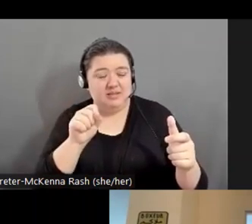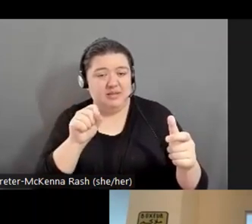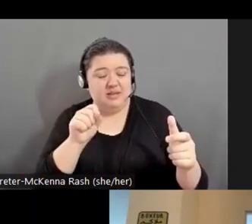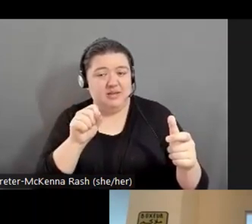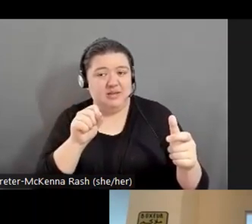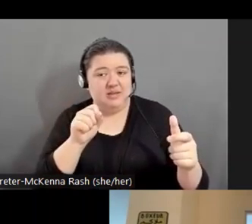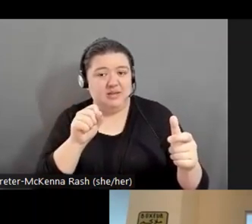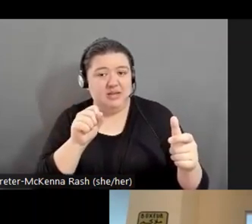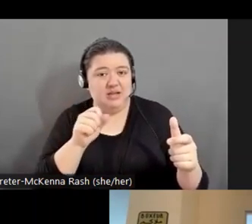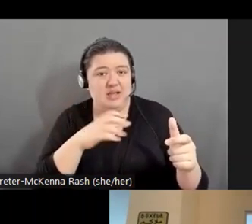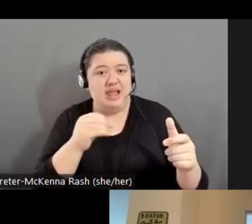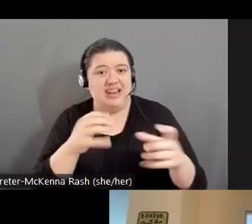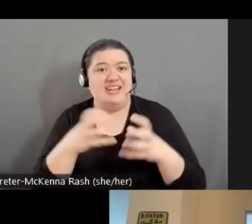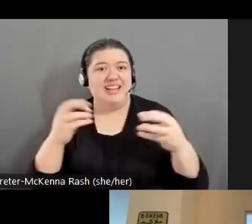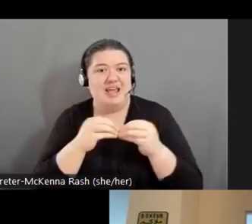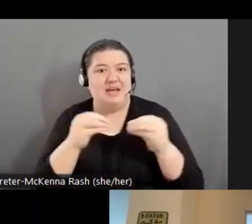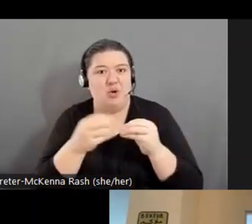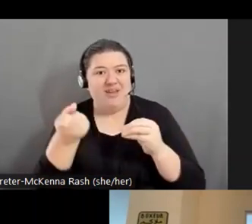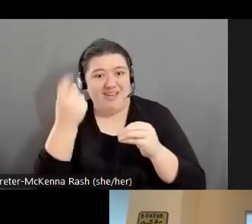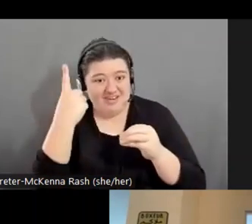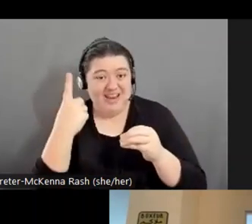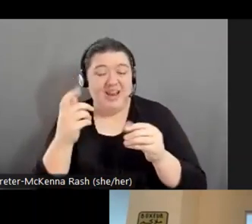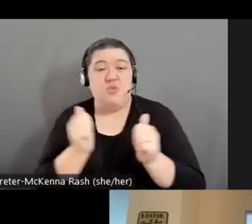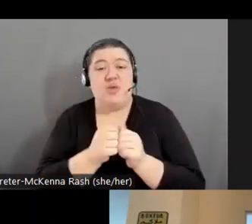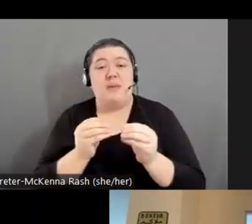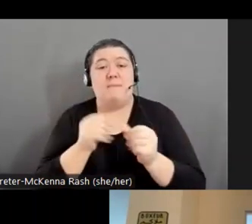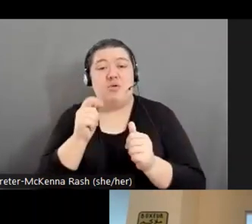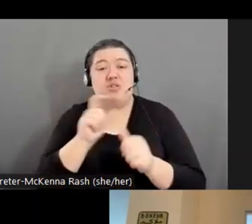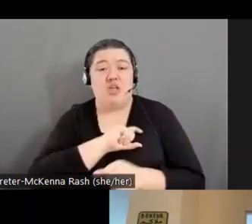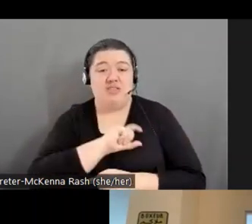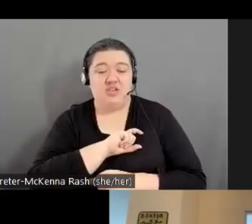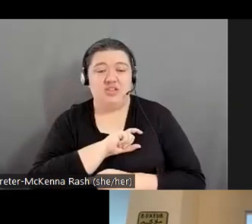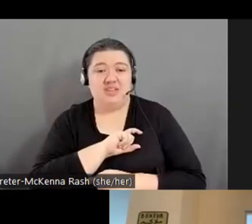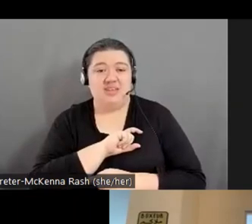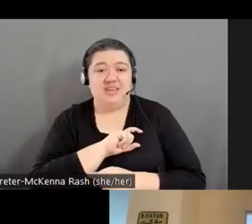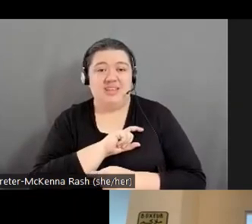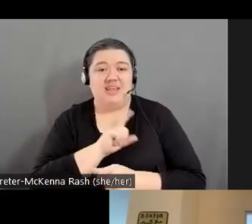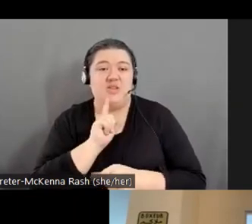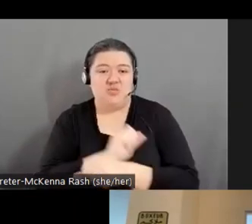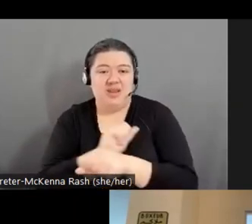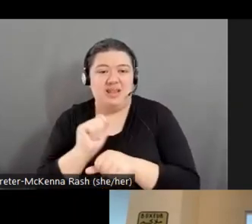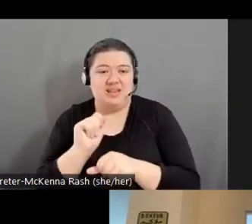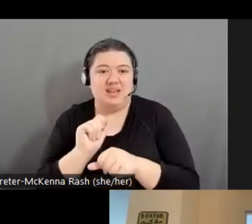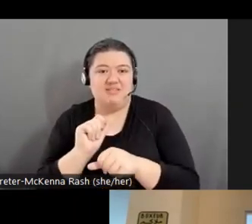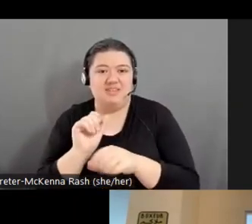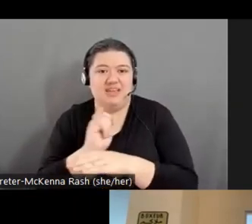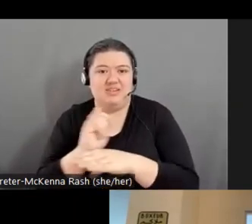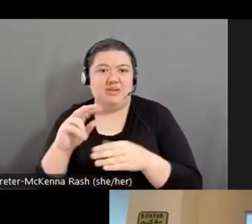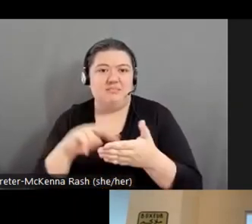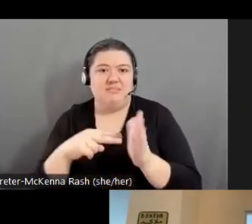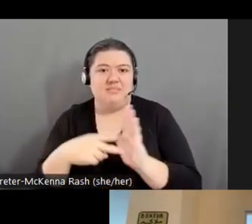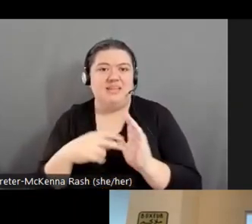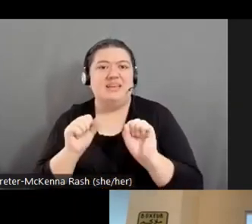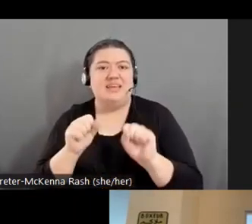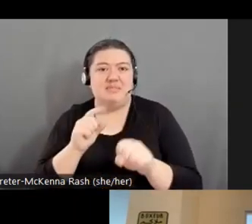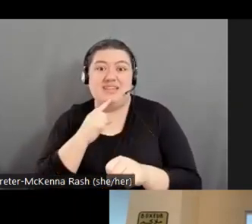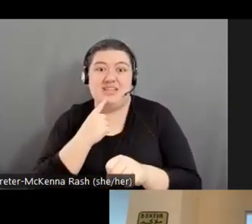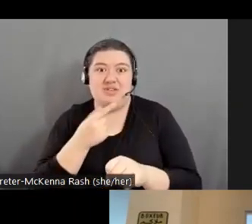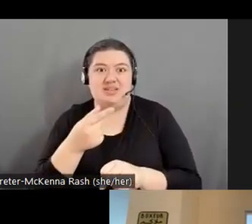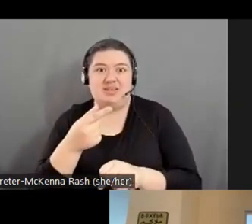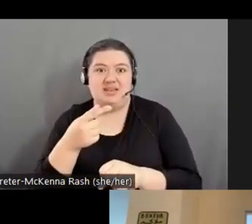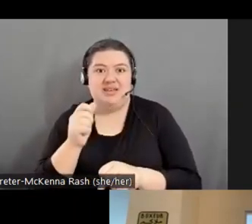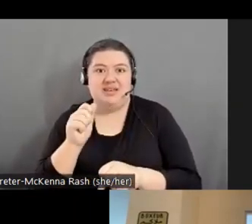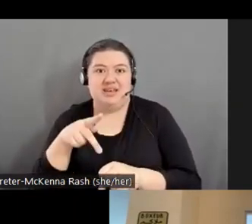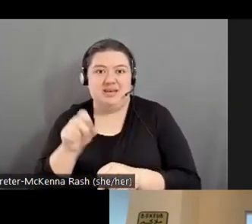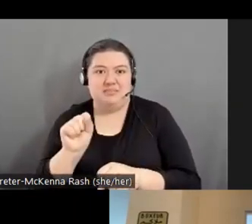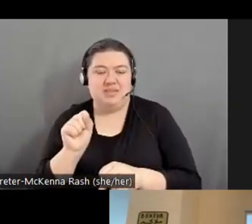And there's a lot more understanding amongst most officers that the reality of the industry means there can be very significant gaps, but that doesn't